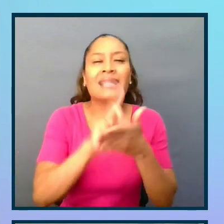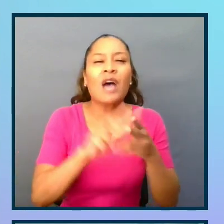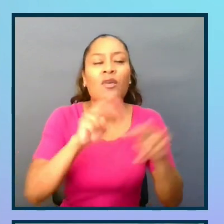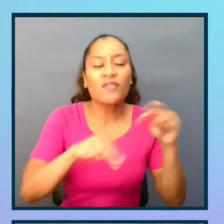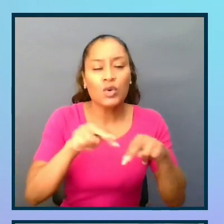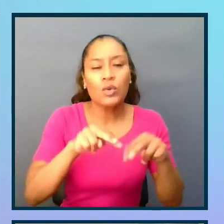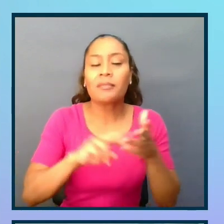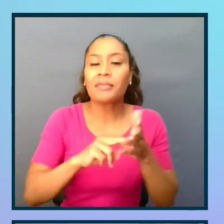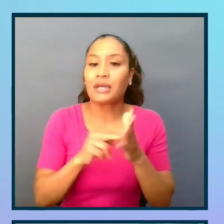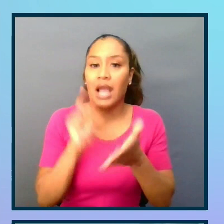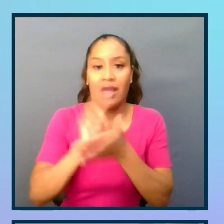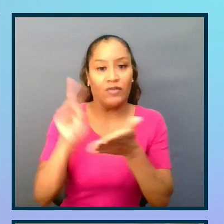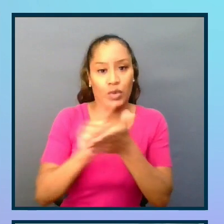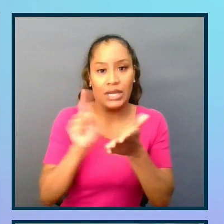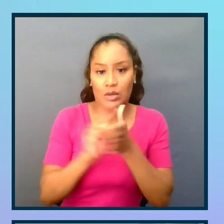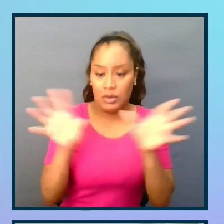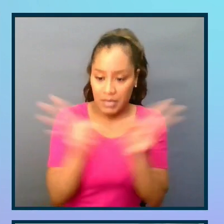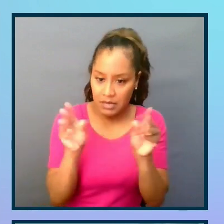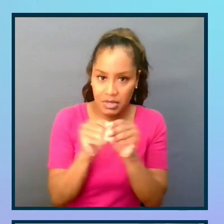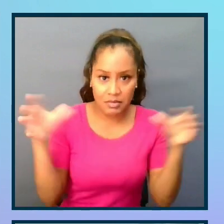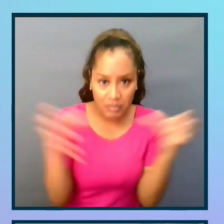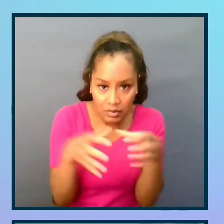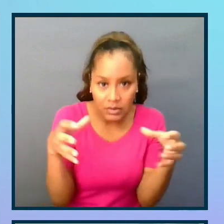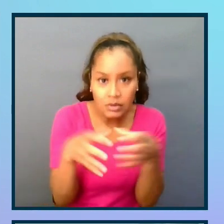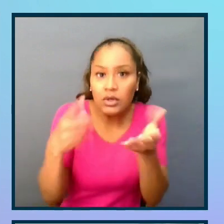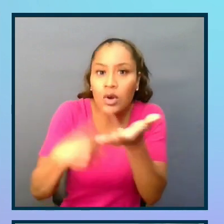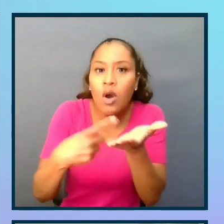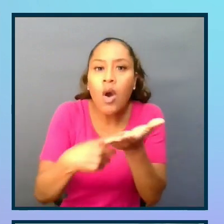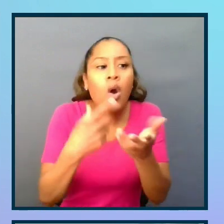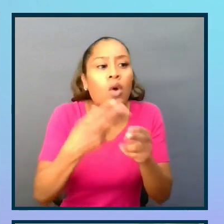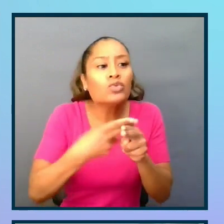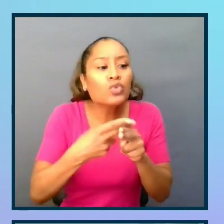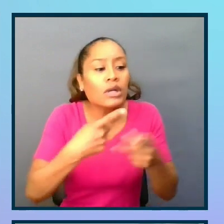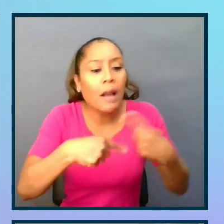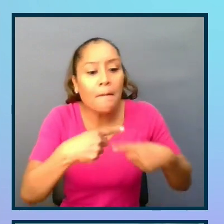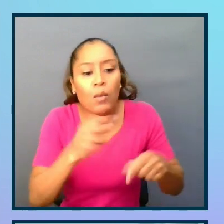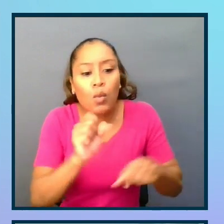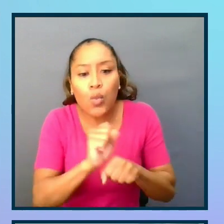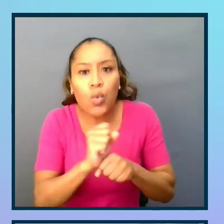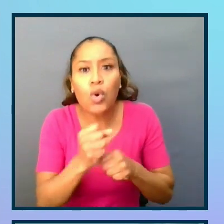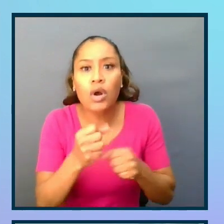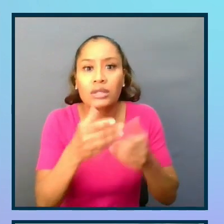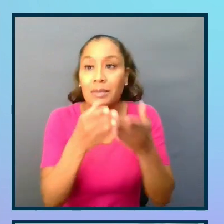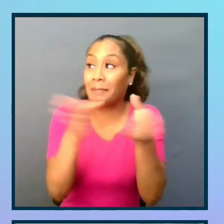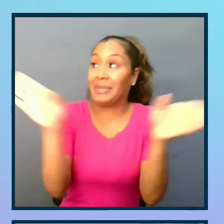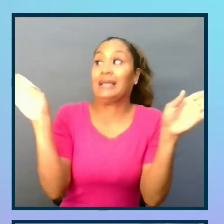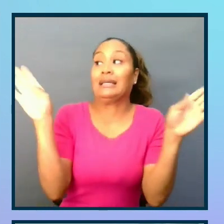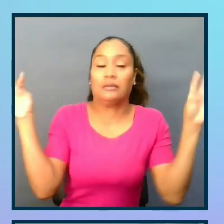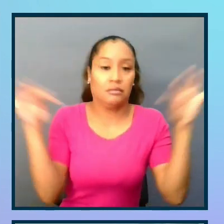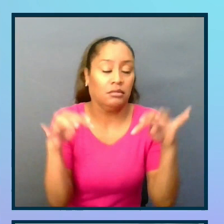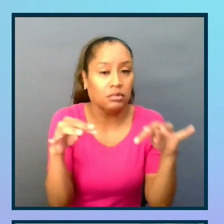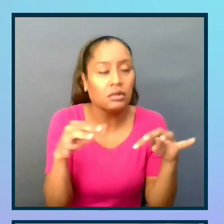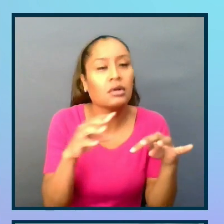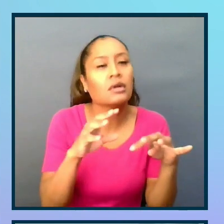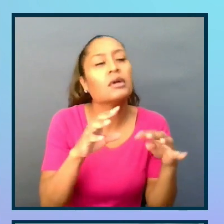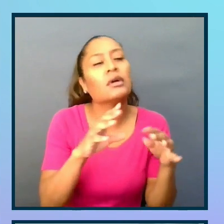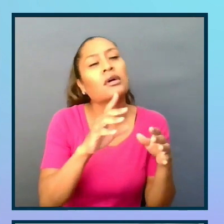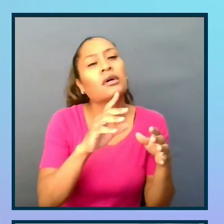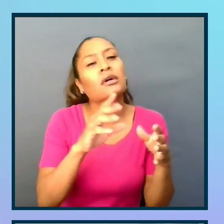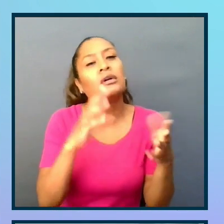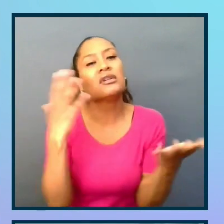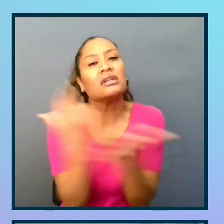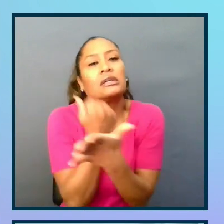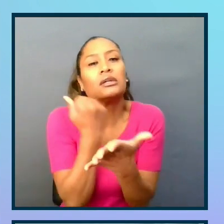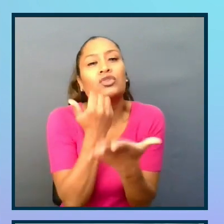allows design to go over any upcoming work with the greater team. And as I mentioned, it's a great time